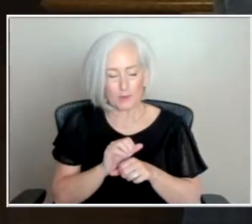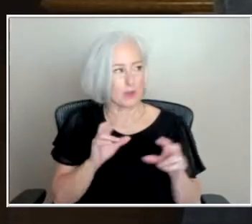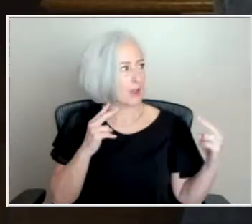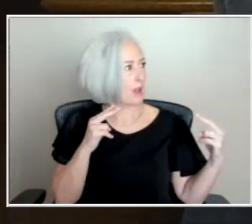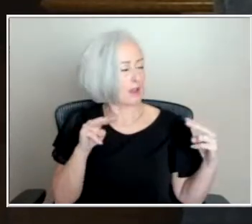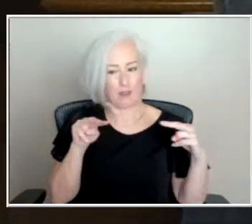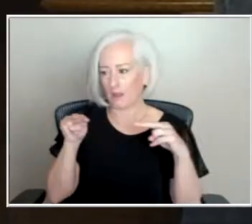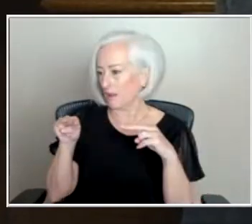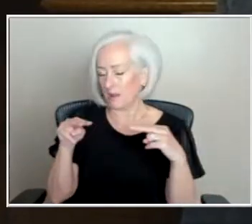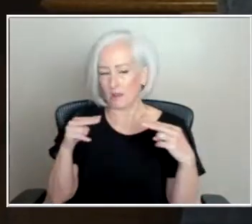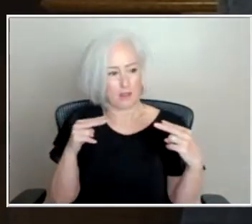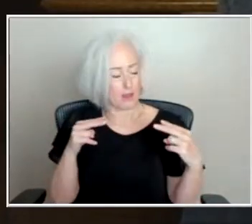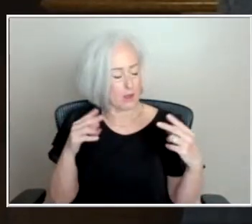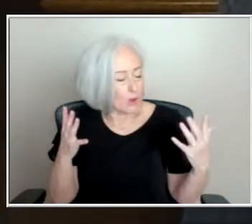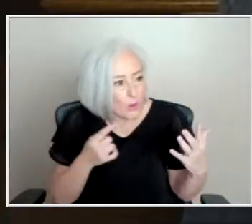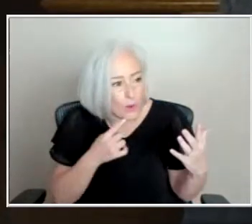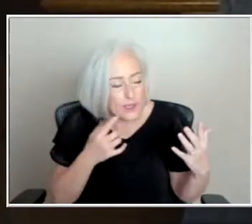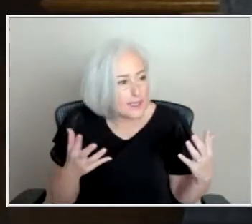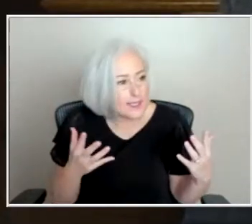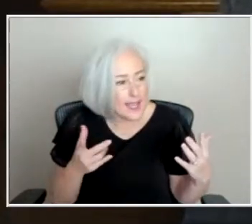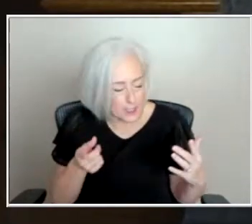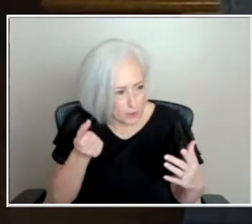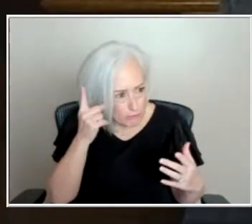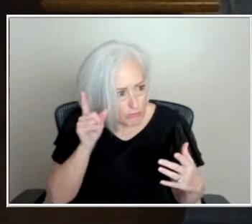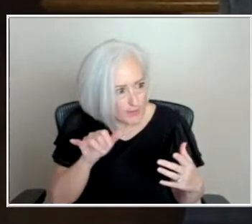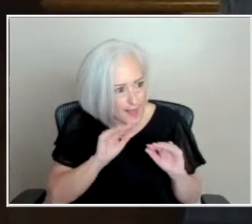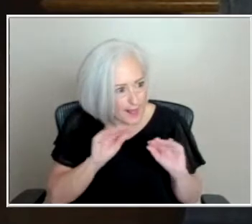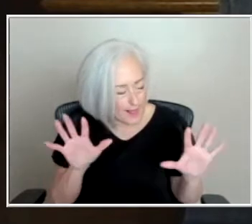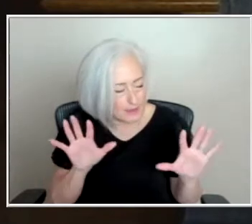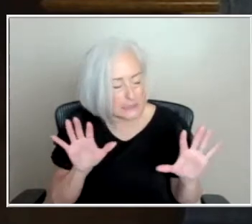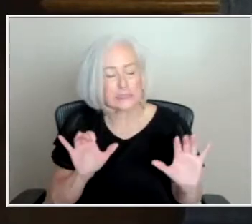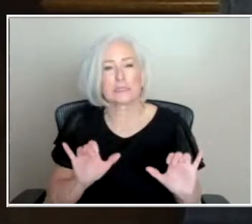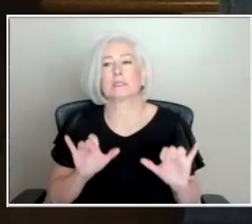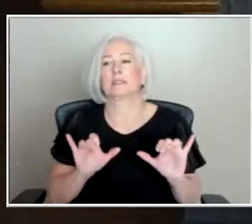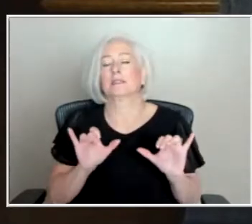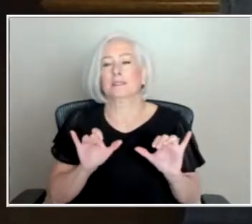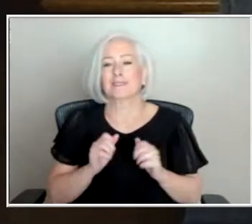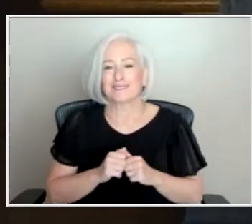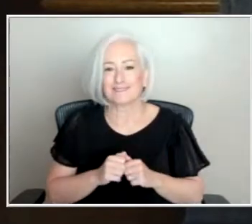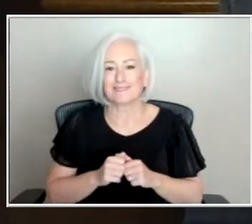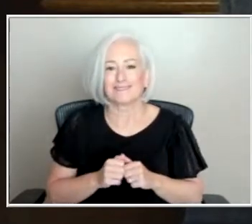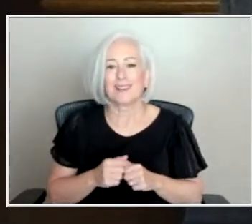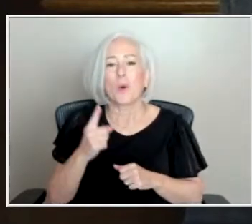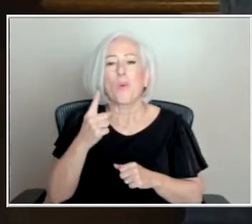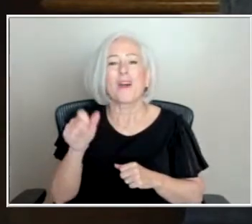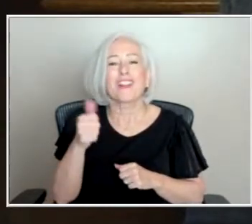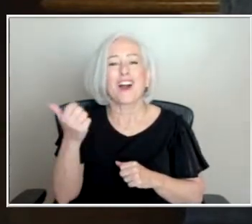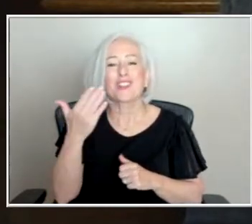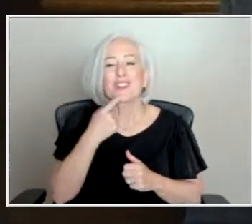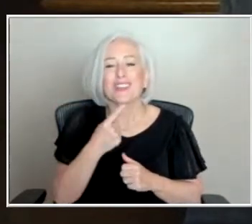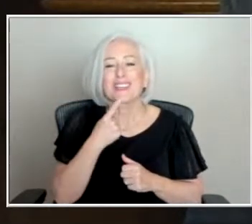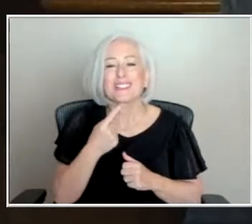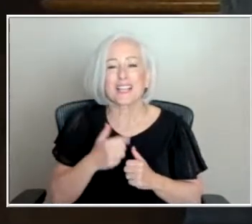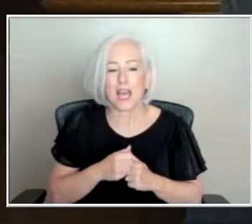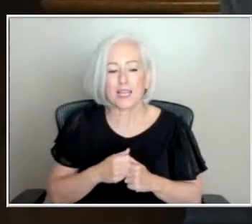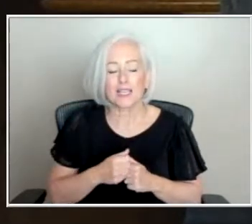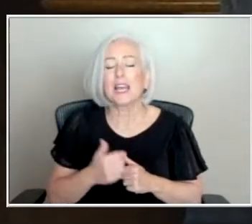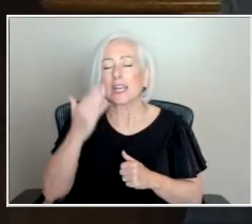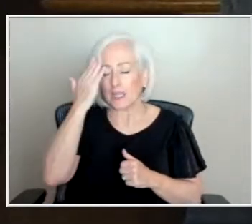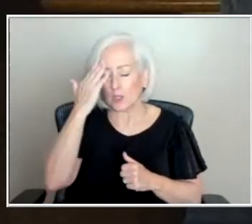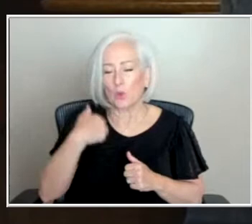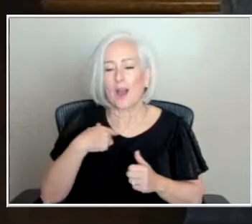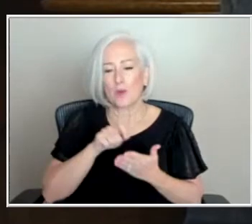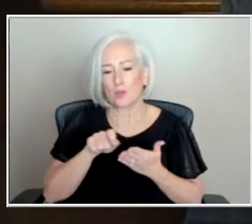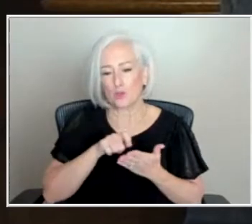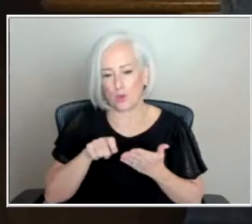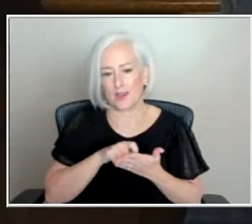shook our head and said, what did he say? Did you guys hear that? But one of the other things that he mentioned, he knew that I was writing the journal. He knew that